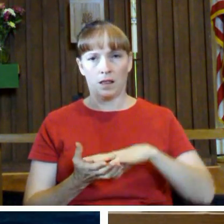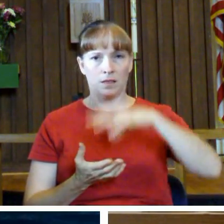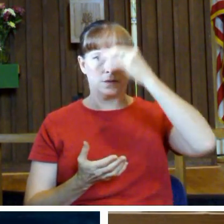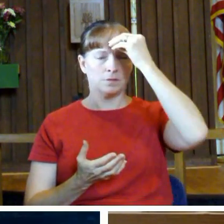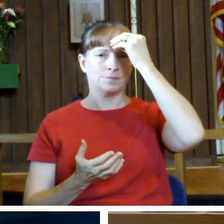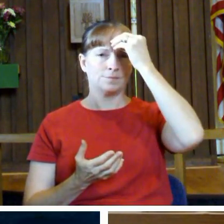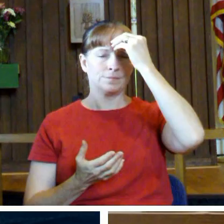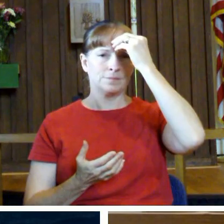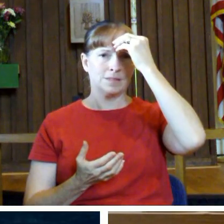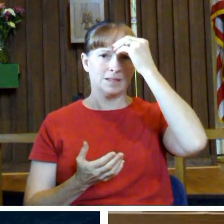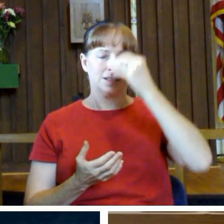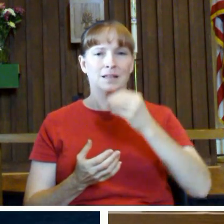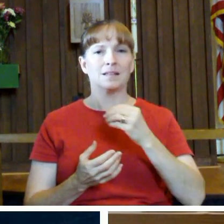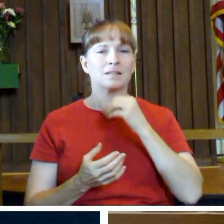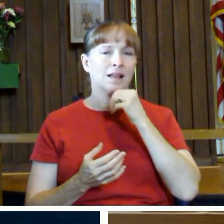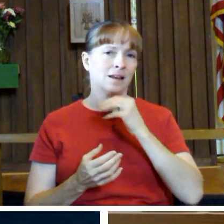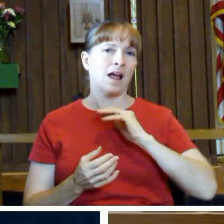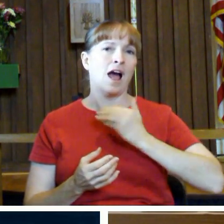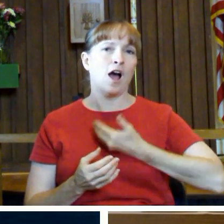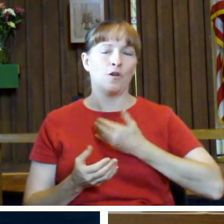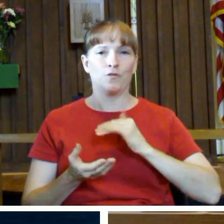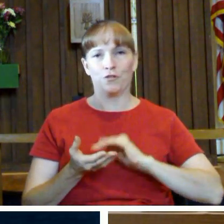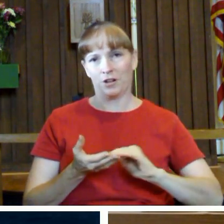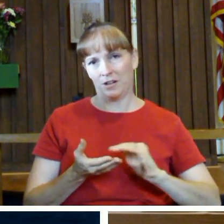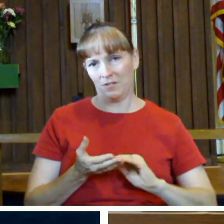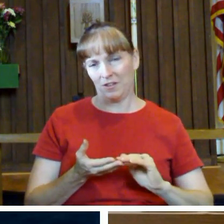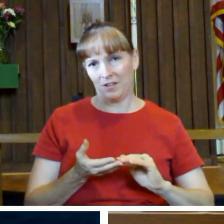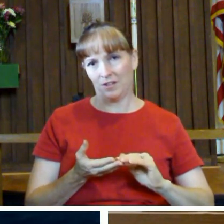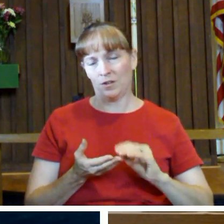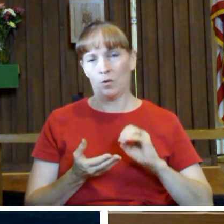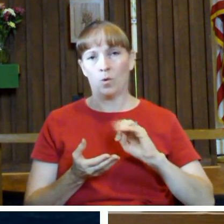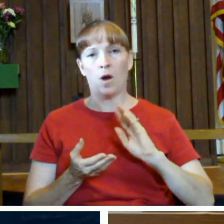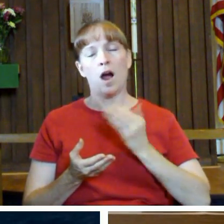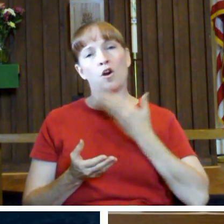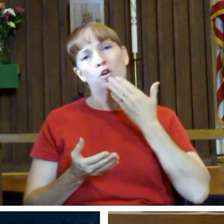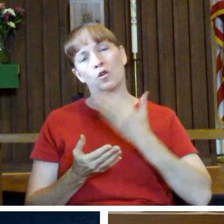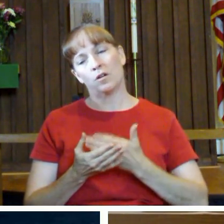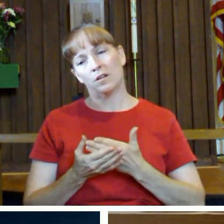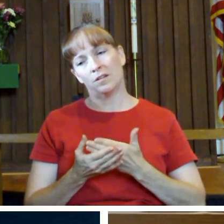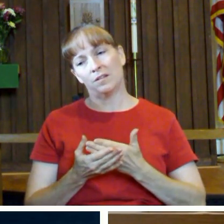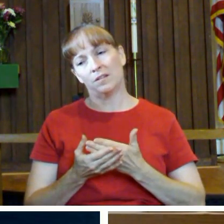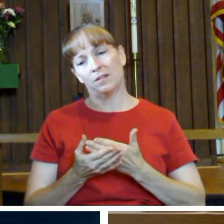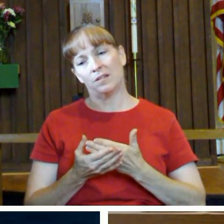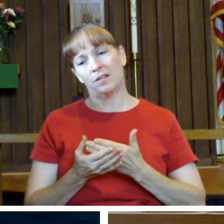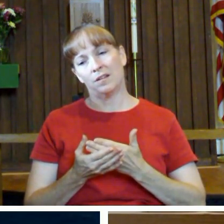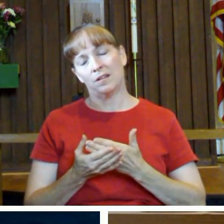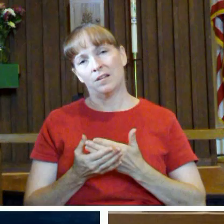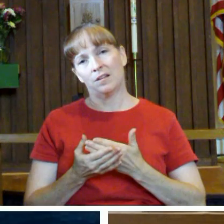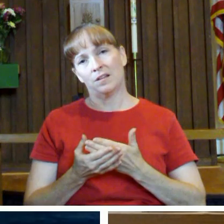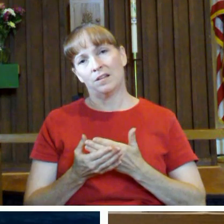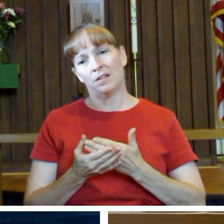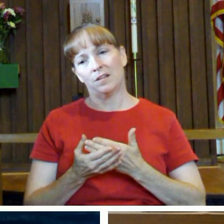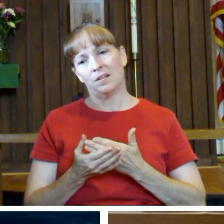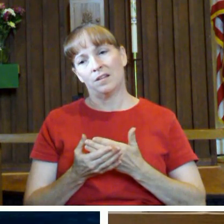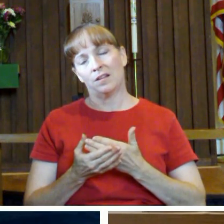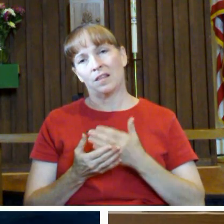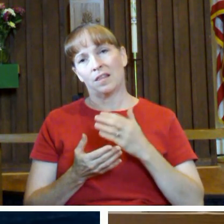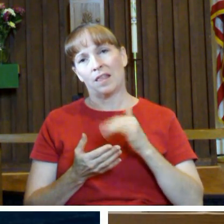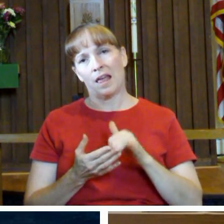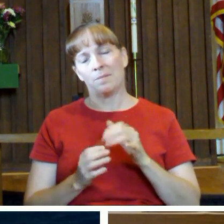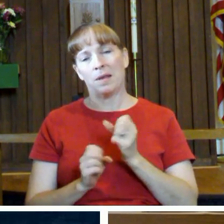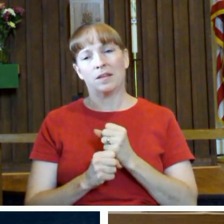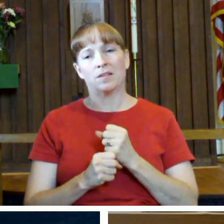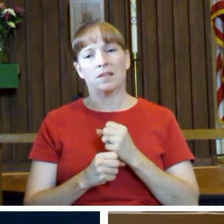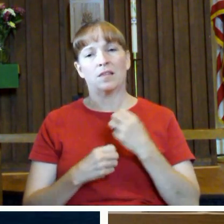it is not on our forgiveness any more than on our goodness that the world's healing hinges, but